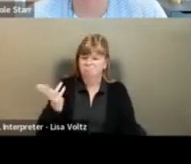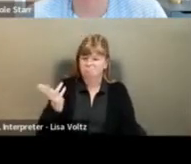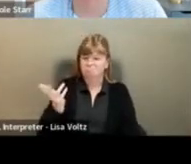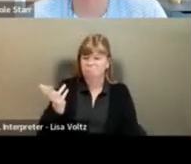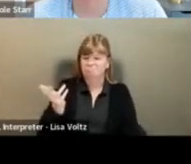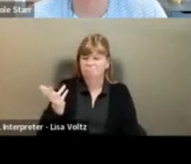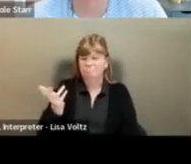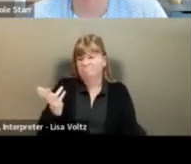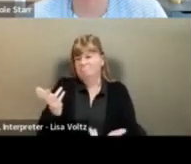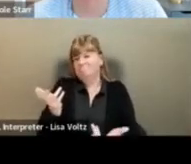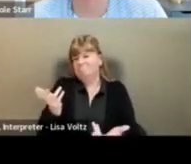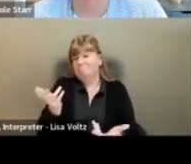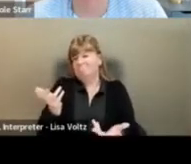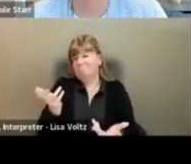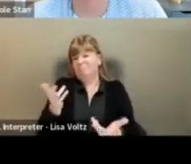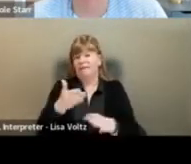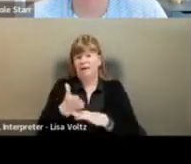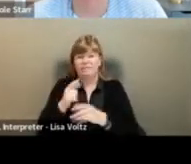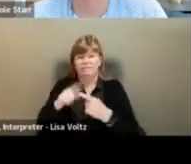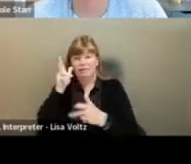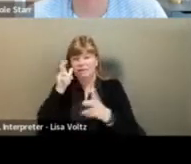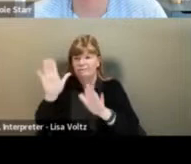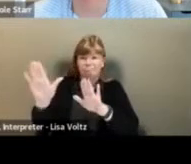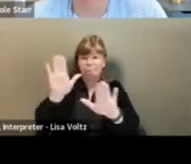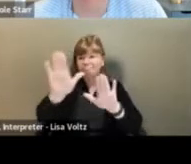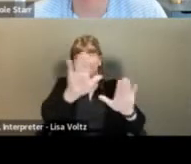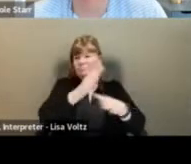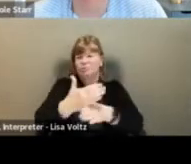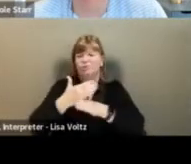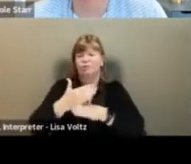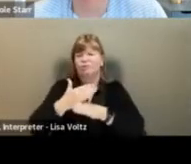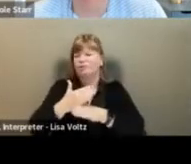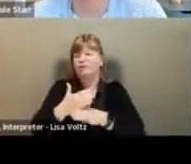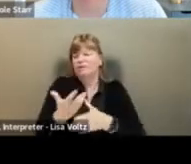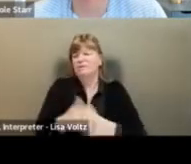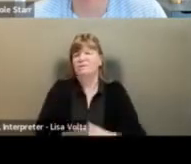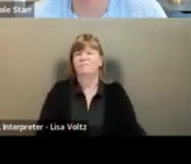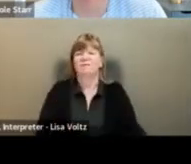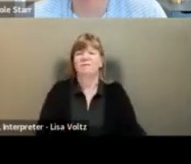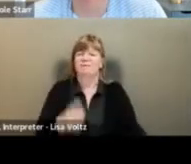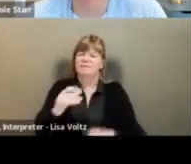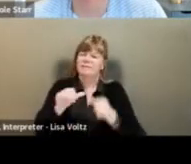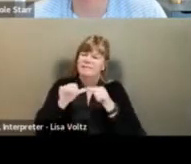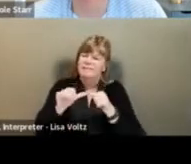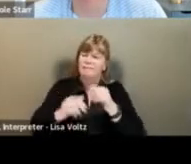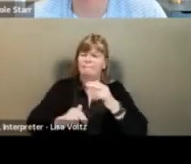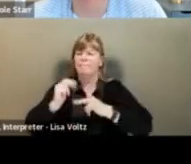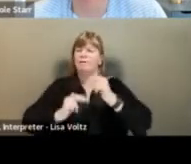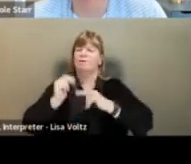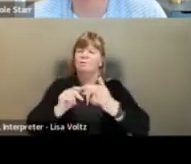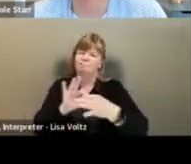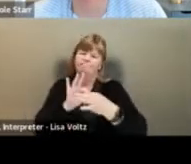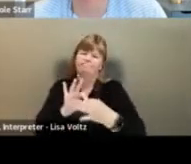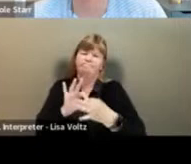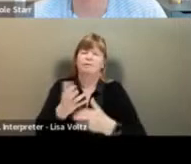I guess, after hearing everybody speak and share, I would say continue building the bridge,